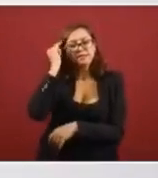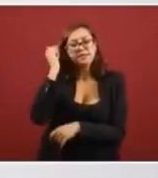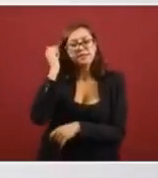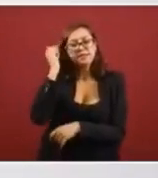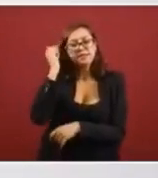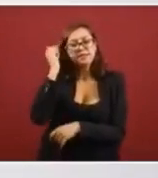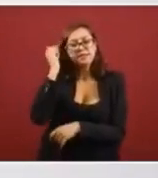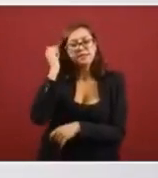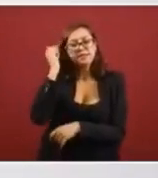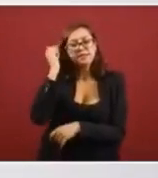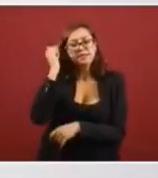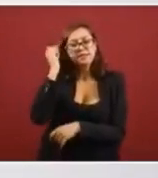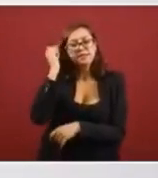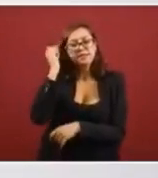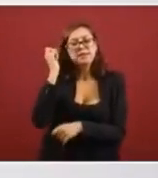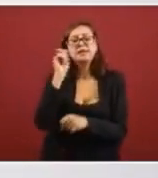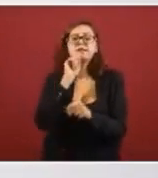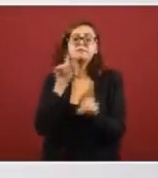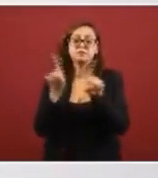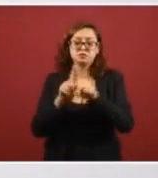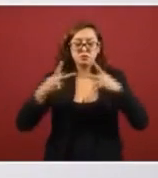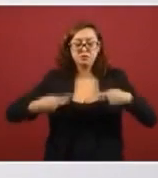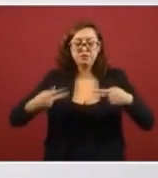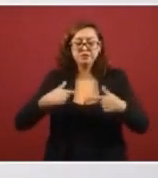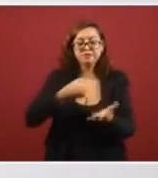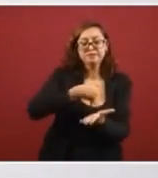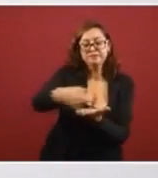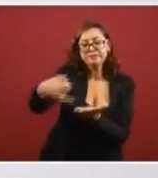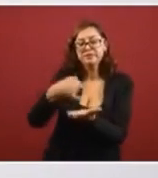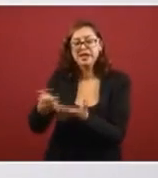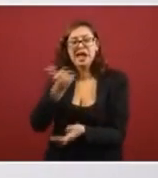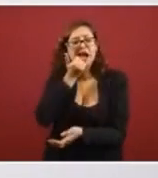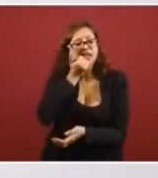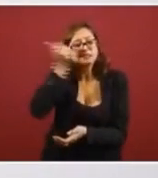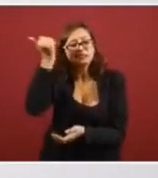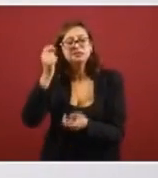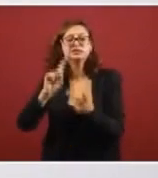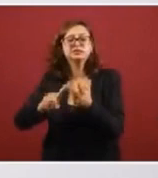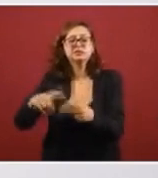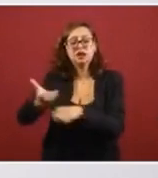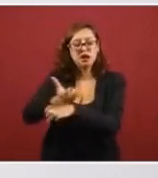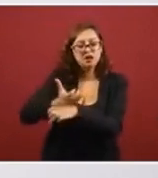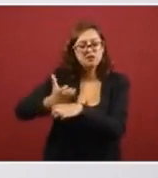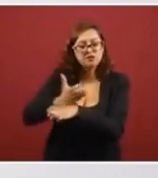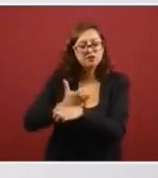and the cultivators of cane and coffee